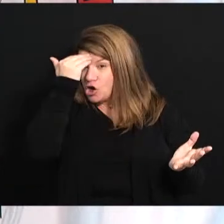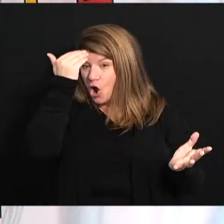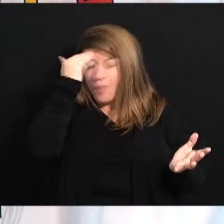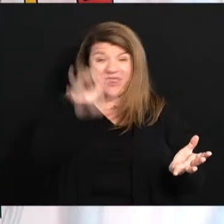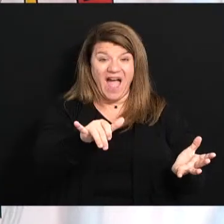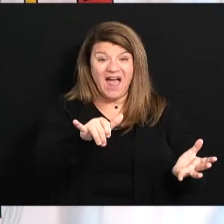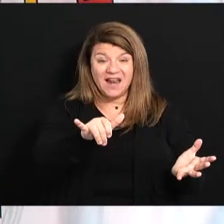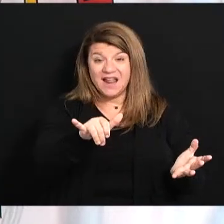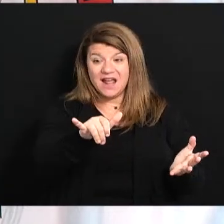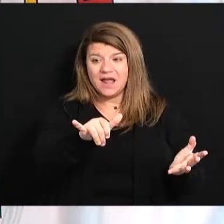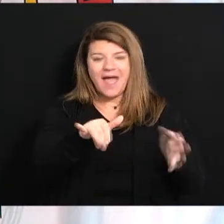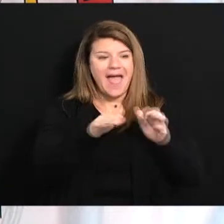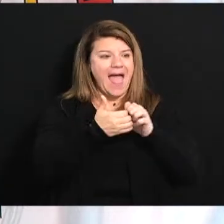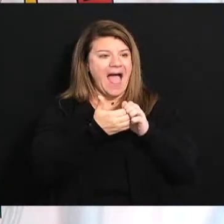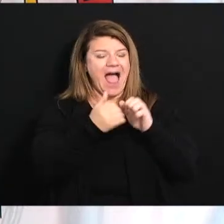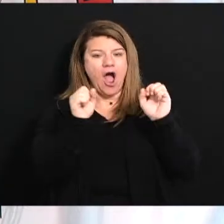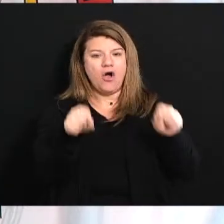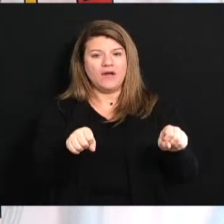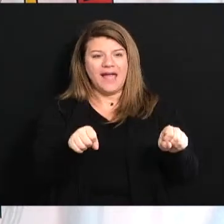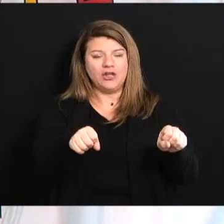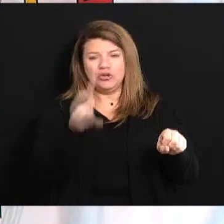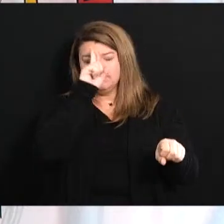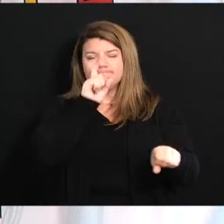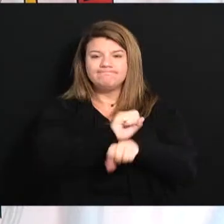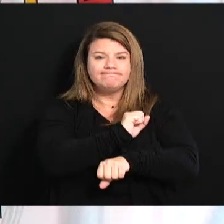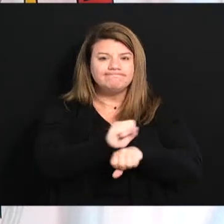said, how can you be assured,